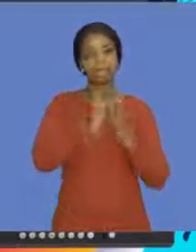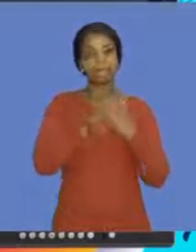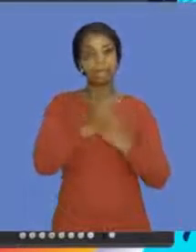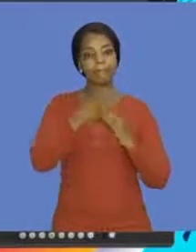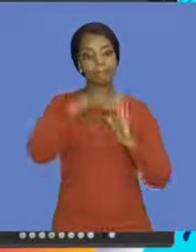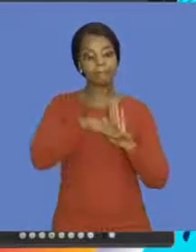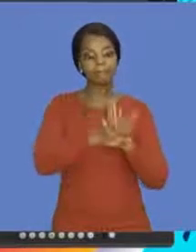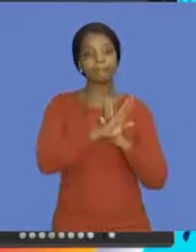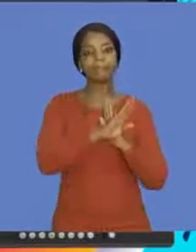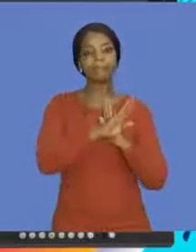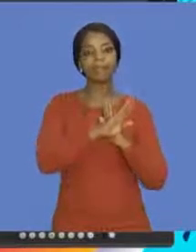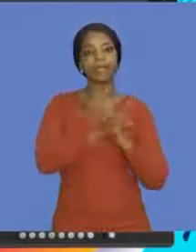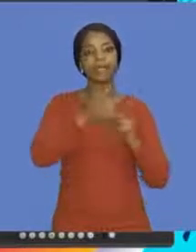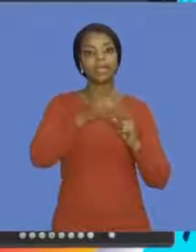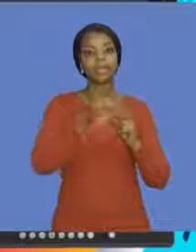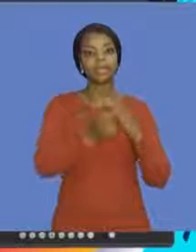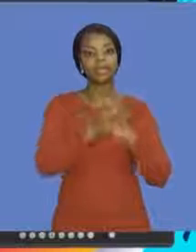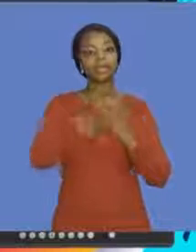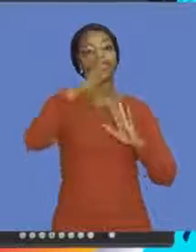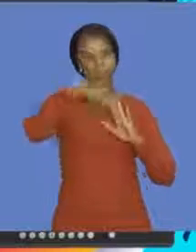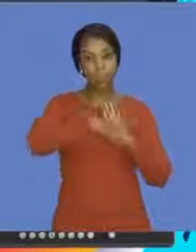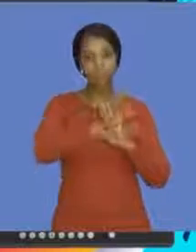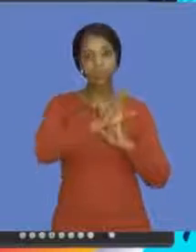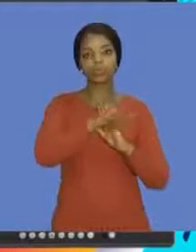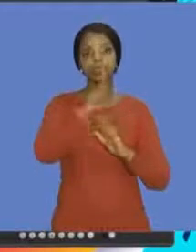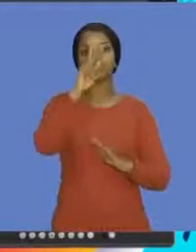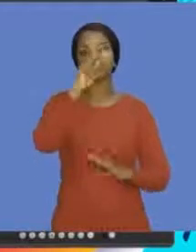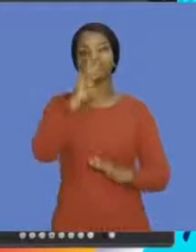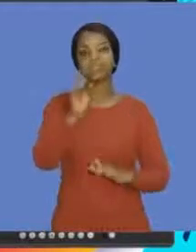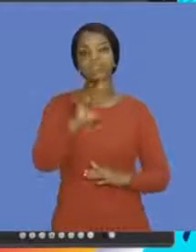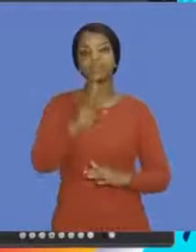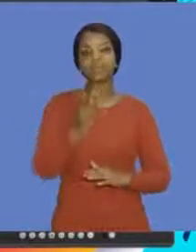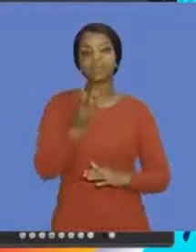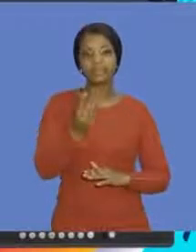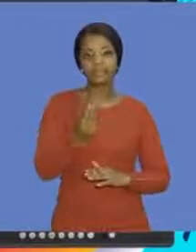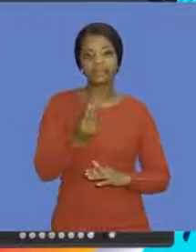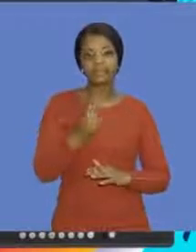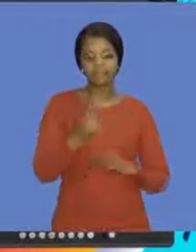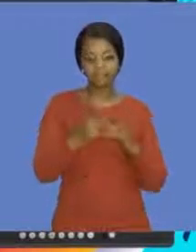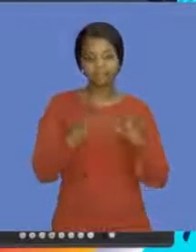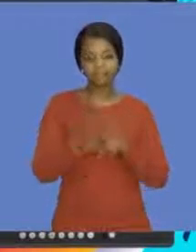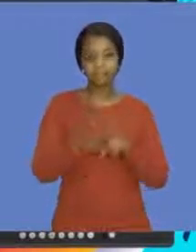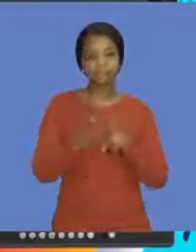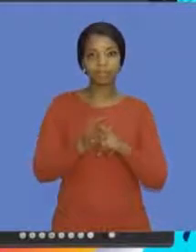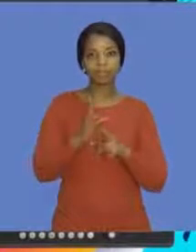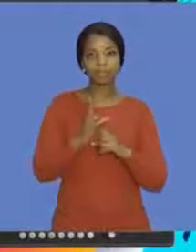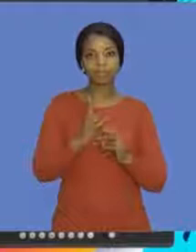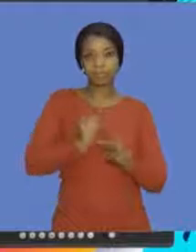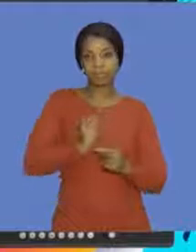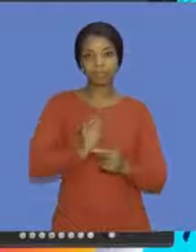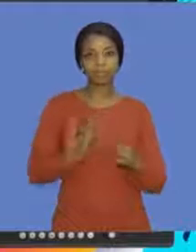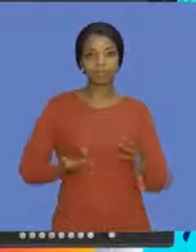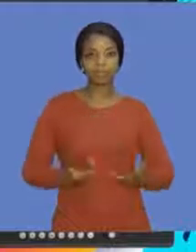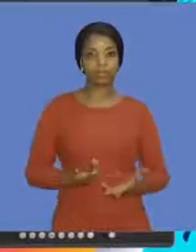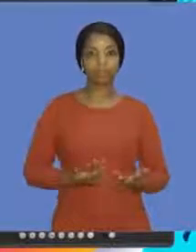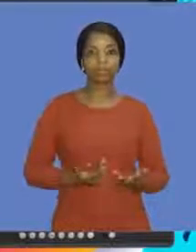became a exponential trend, and then it became a parabolic trend. So you can see that it is quite repeating itself